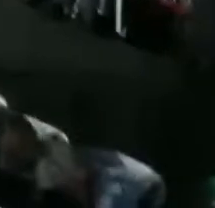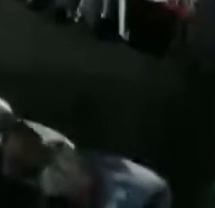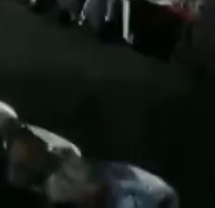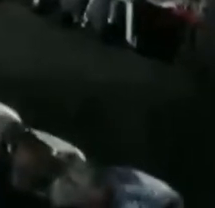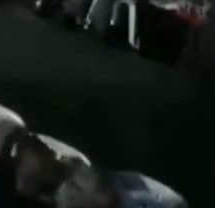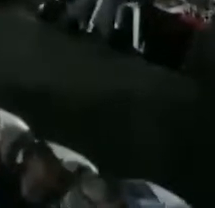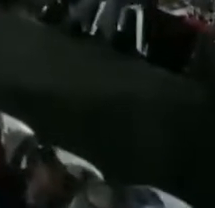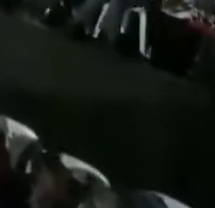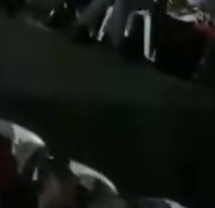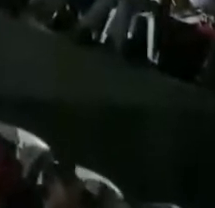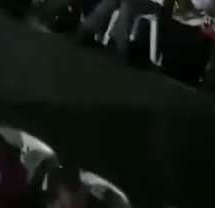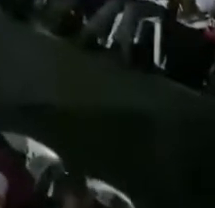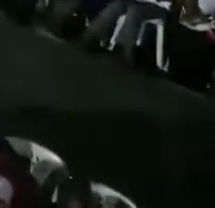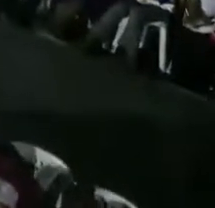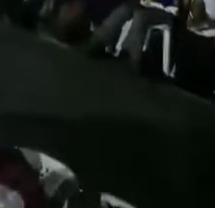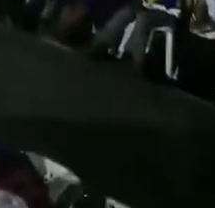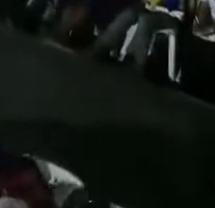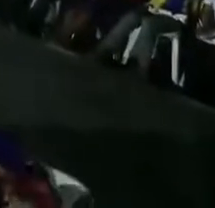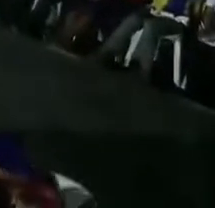Write their name in capital letter.